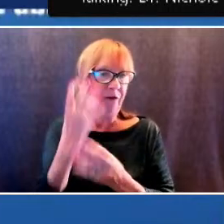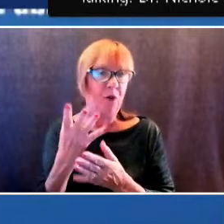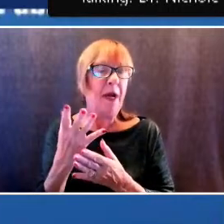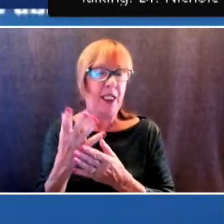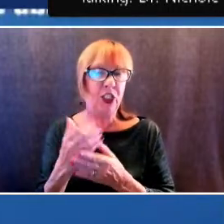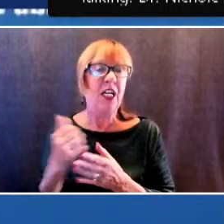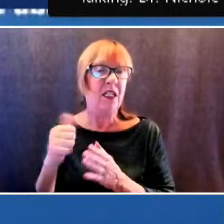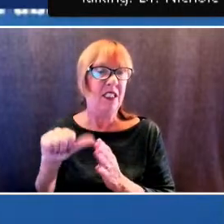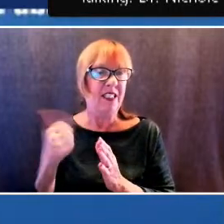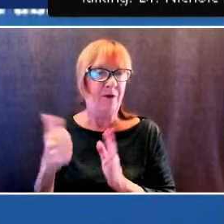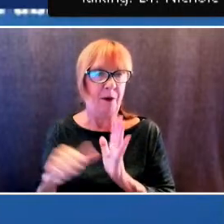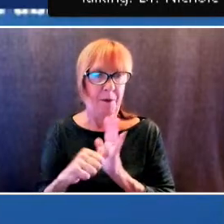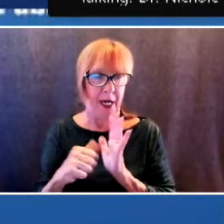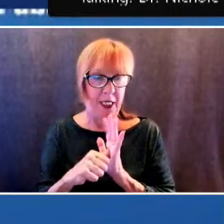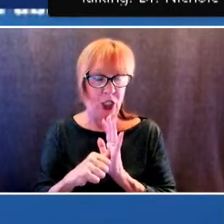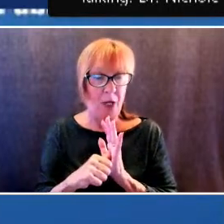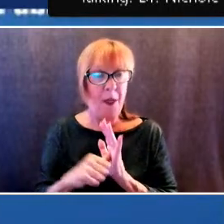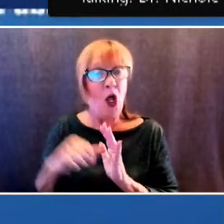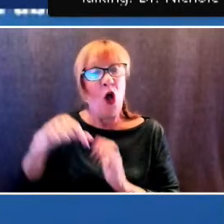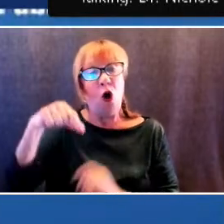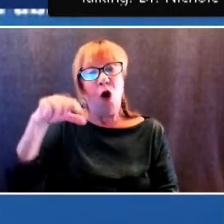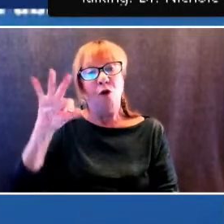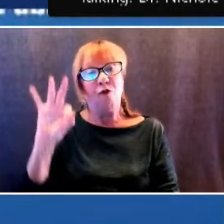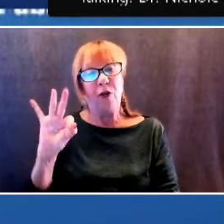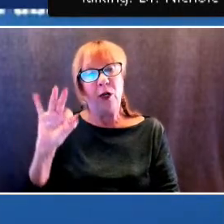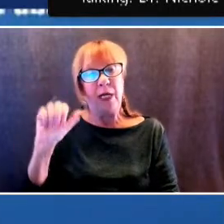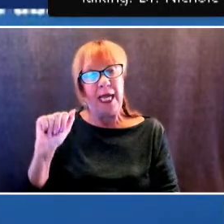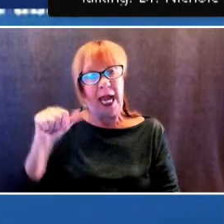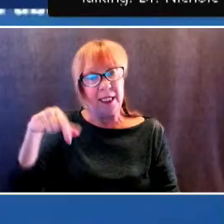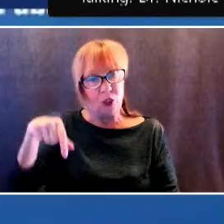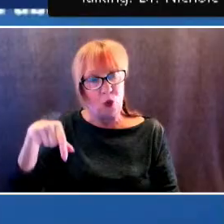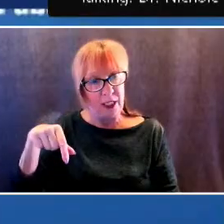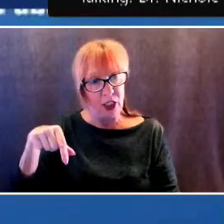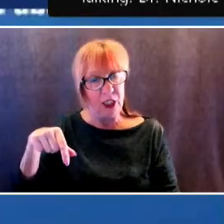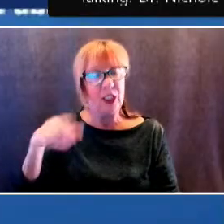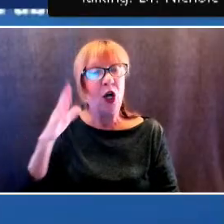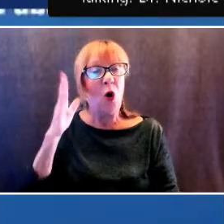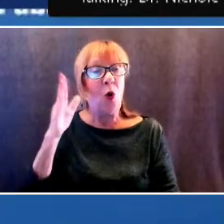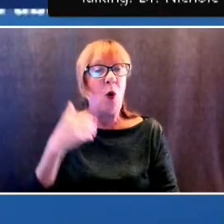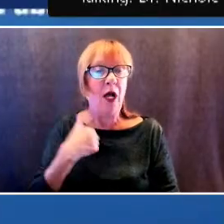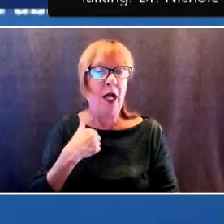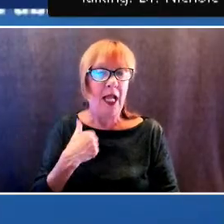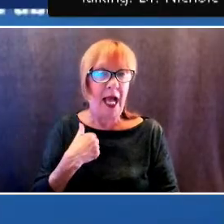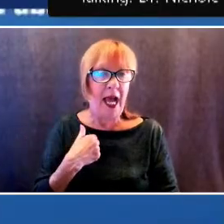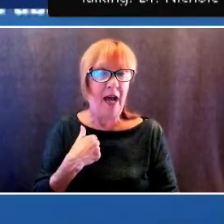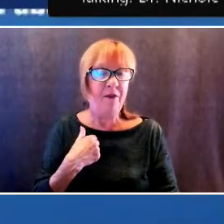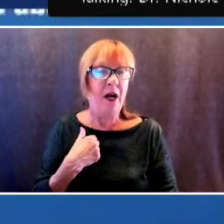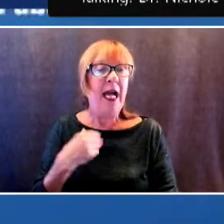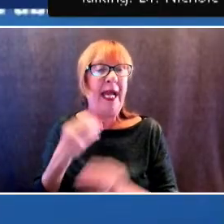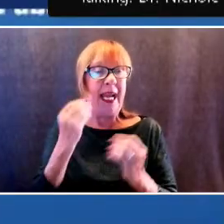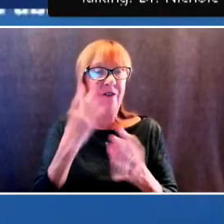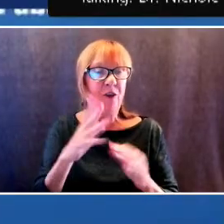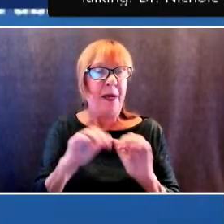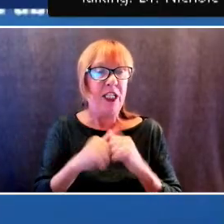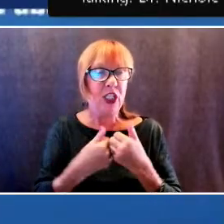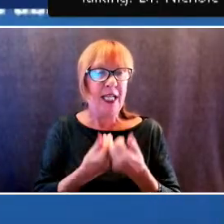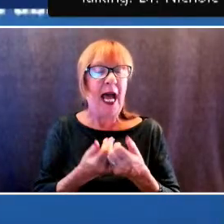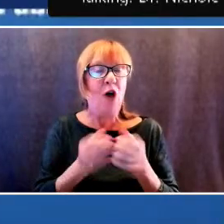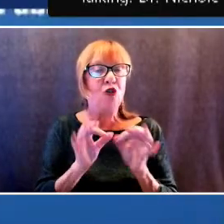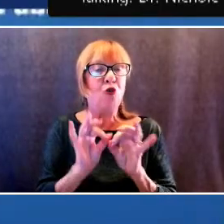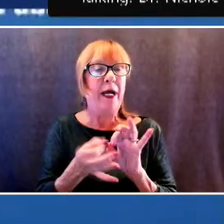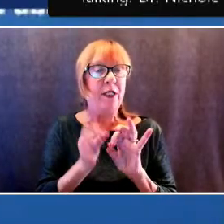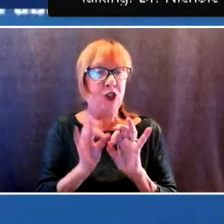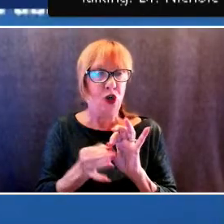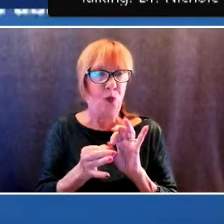the frequently asked questions section, you will find information on interpretation of results and detailed instructions on how